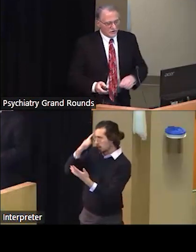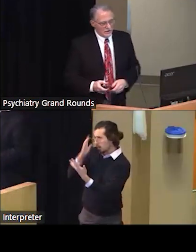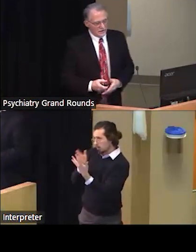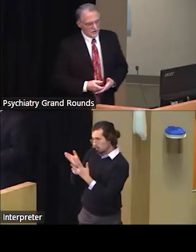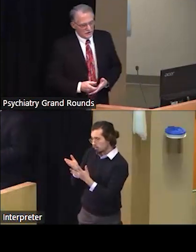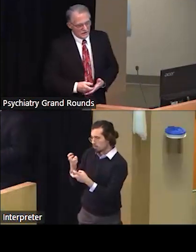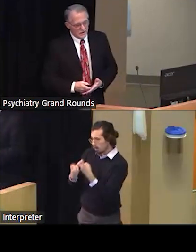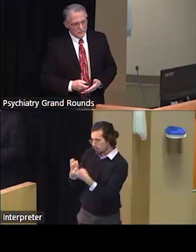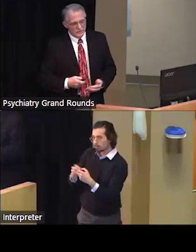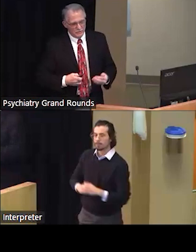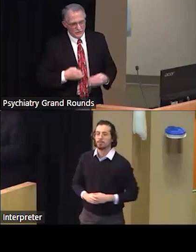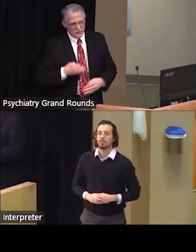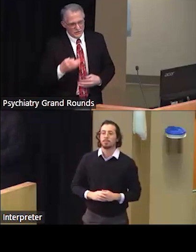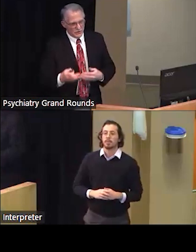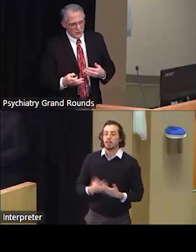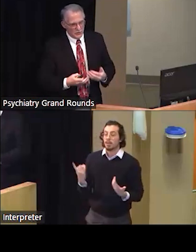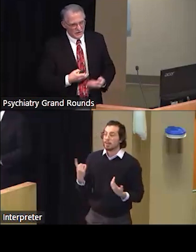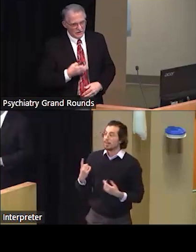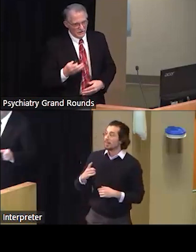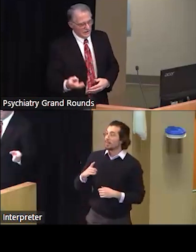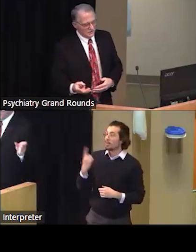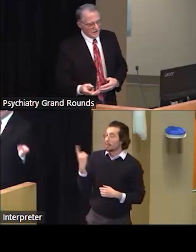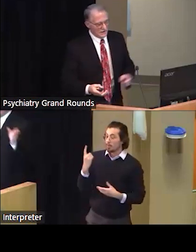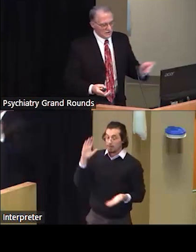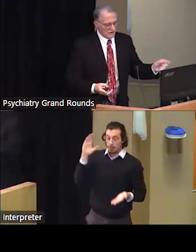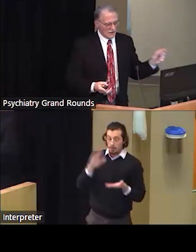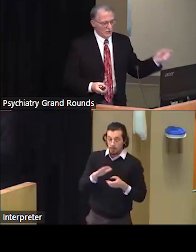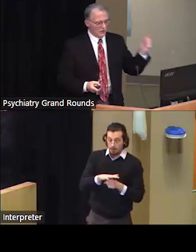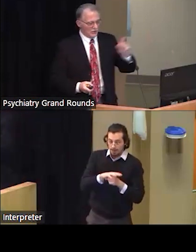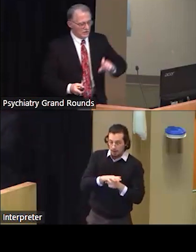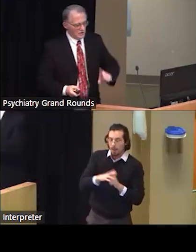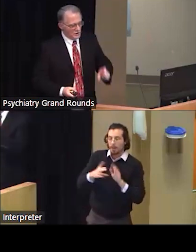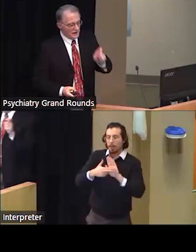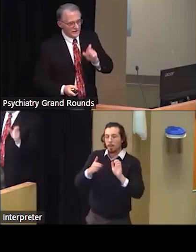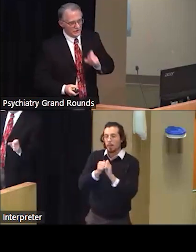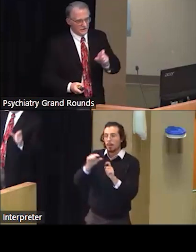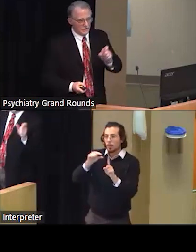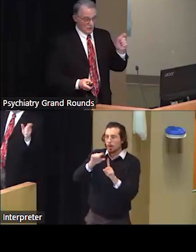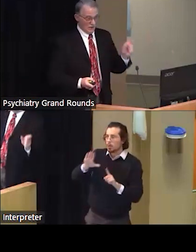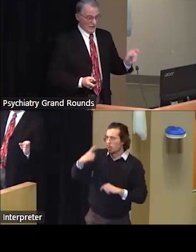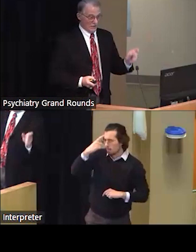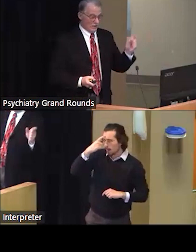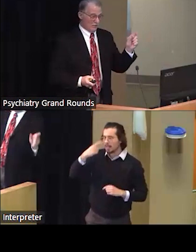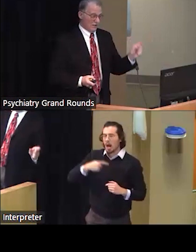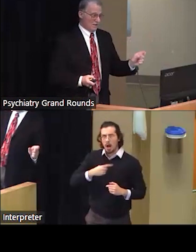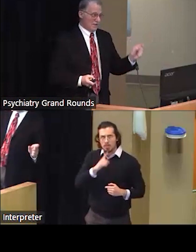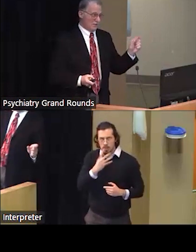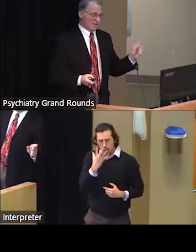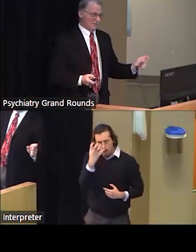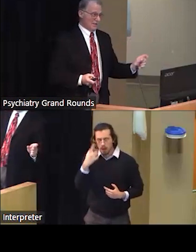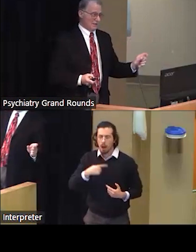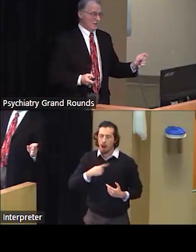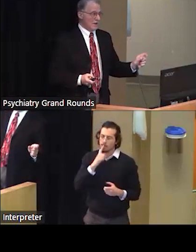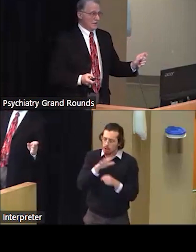one thing to keep you from losing your cool too much and flying off the handle is label with words in your mind how you're feeling. I'm really angry, I'm really upset,